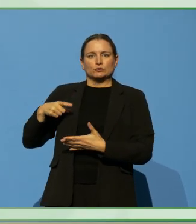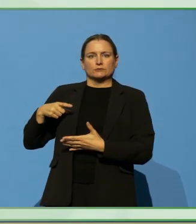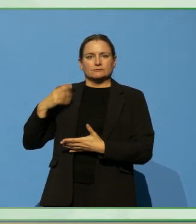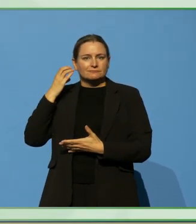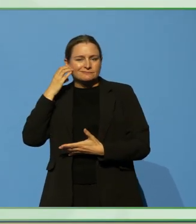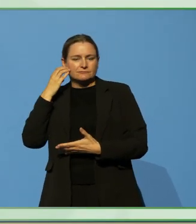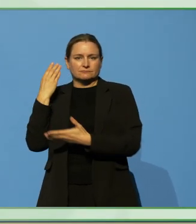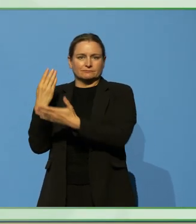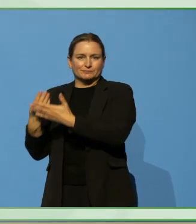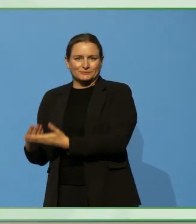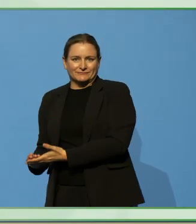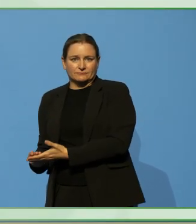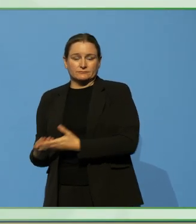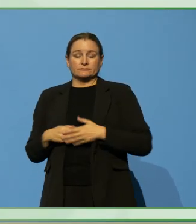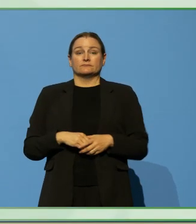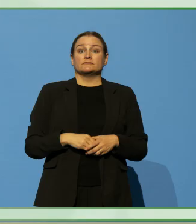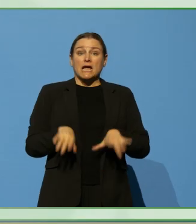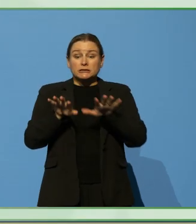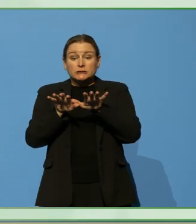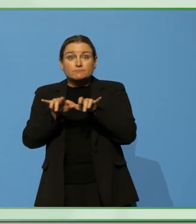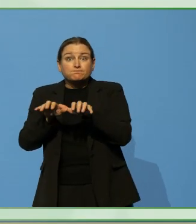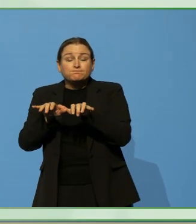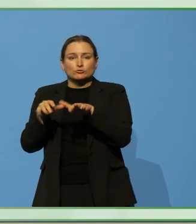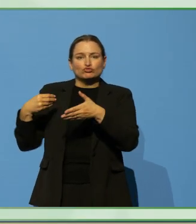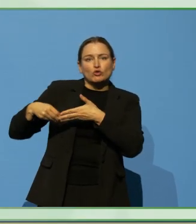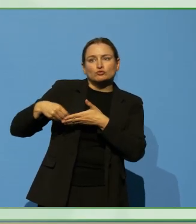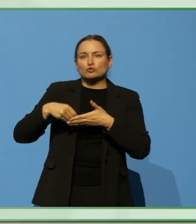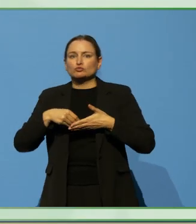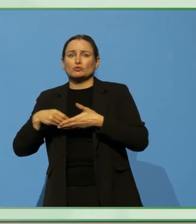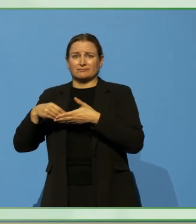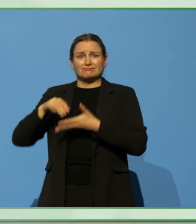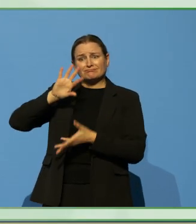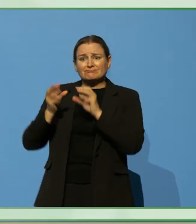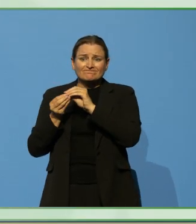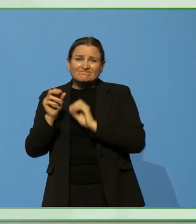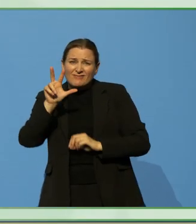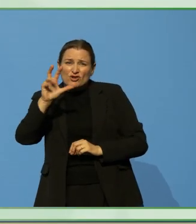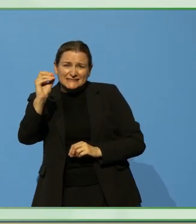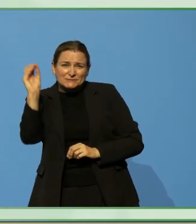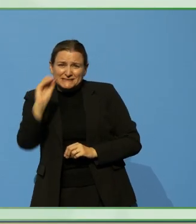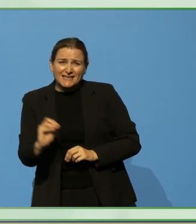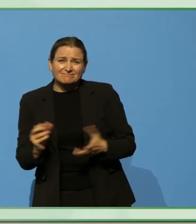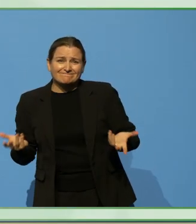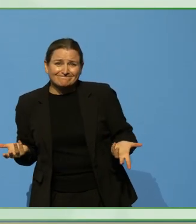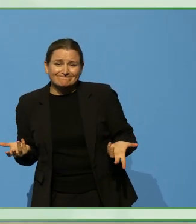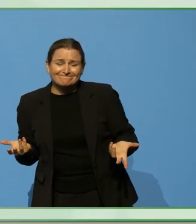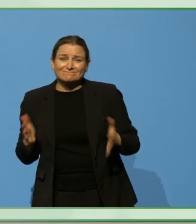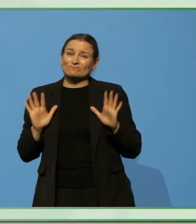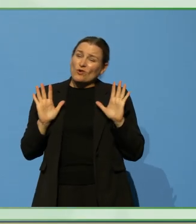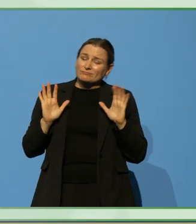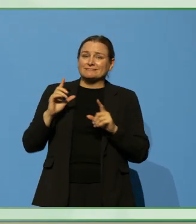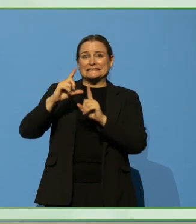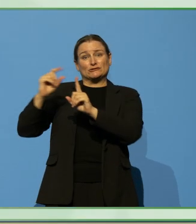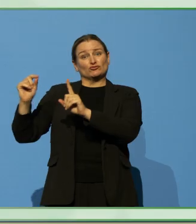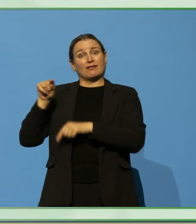which is roughly 30% of the payments that we are currently doing. So the digital euro is this digital form of